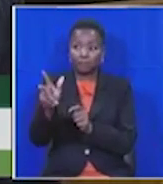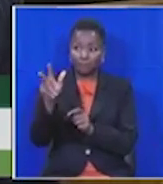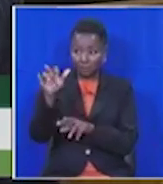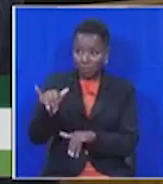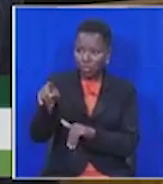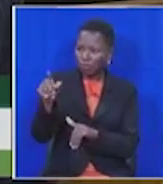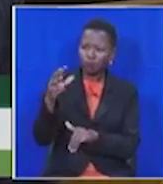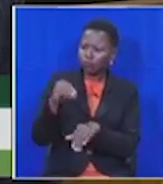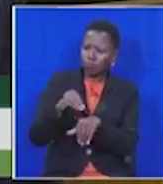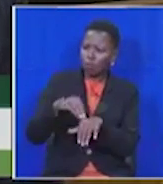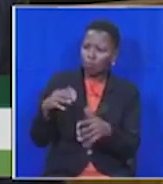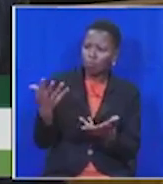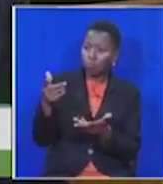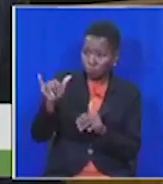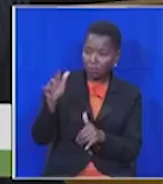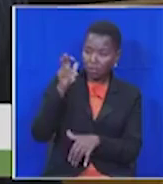no problem.